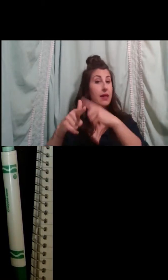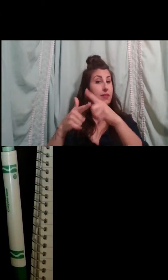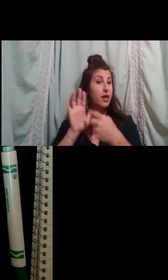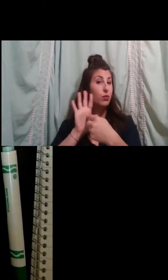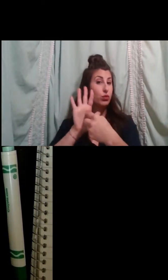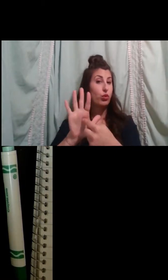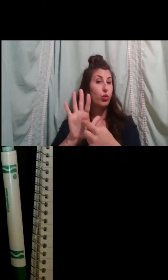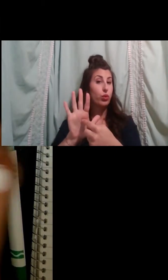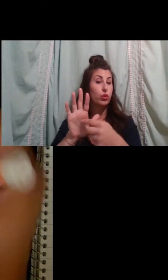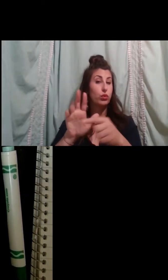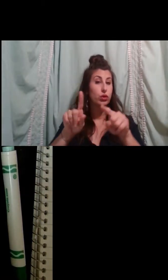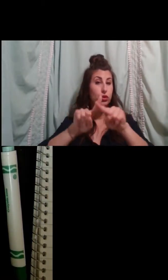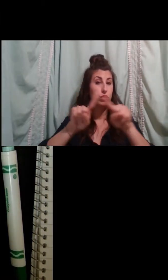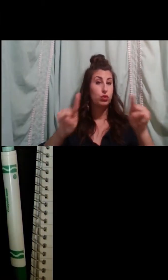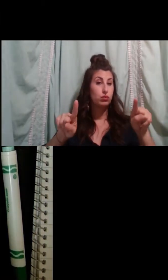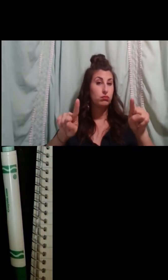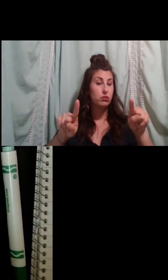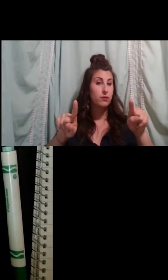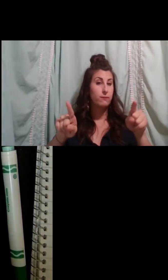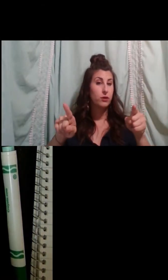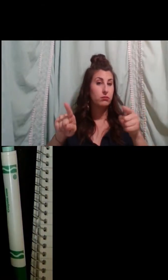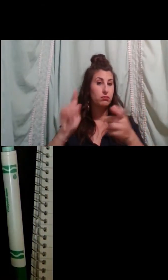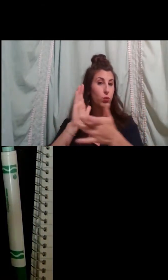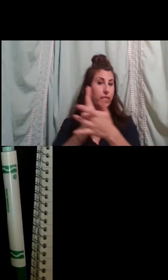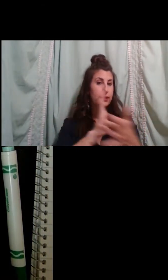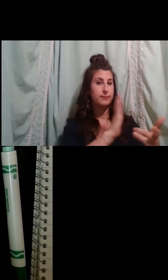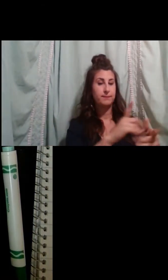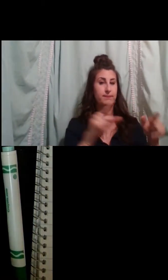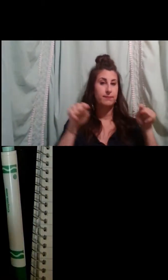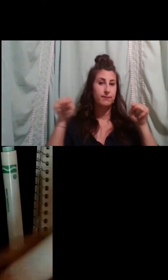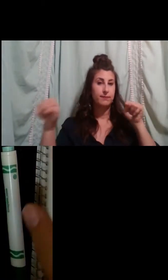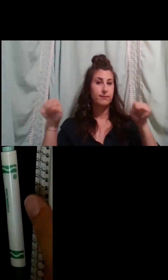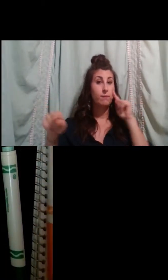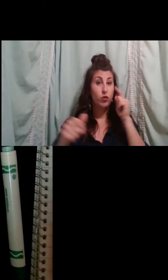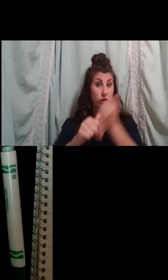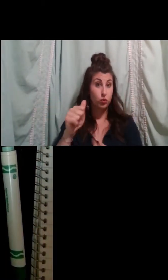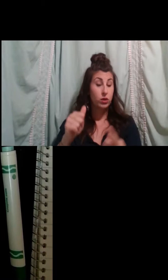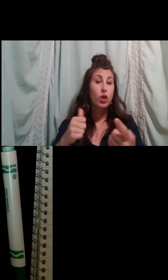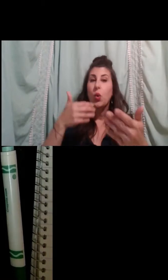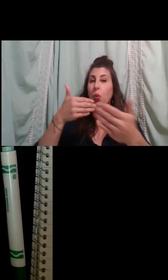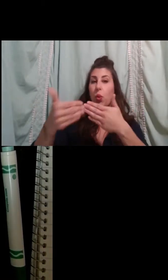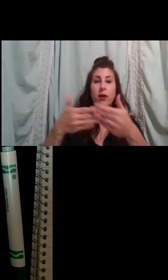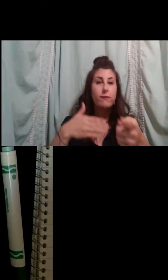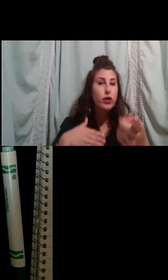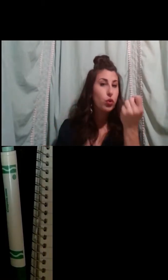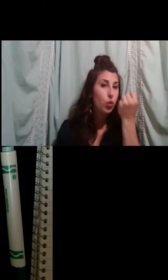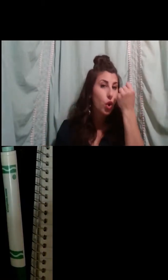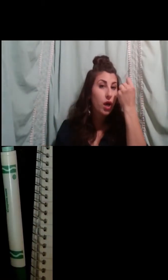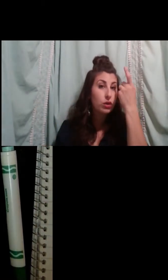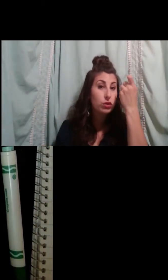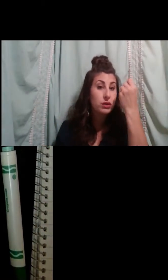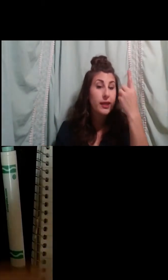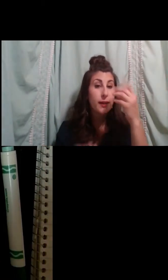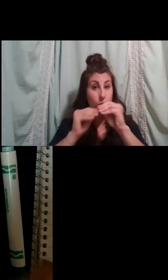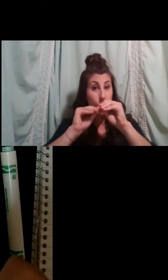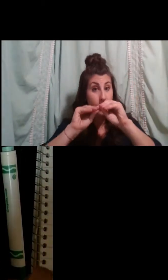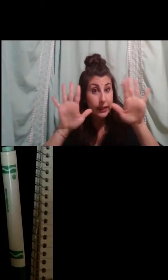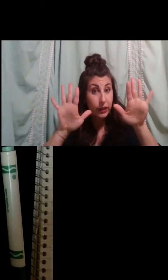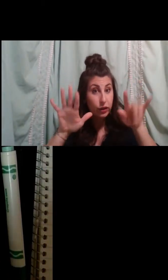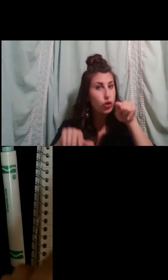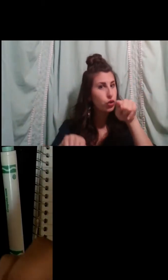And then show you 2 different ways for each. Okay, whatever makes the most sense for you, use that